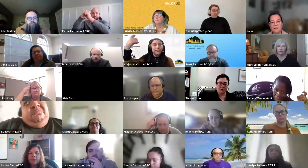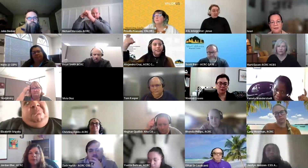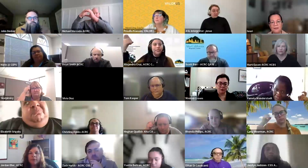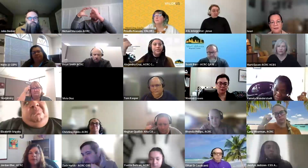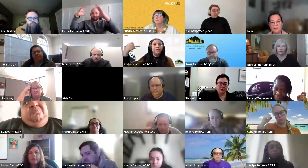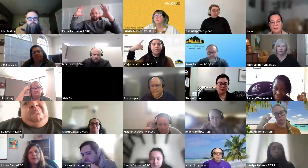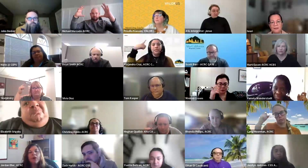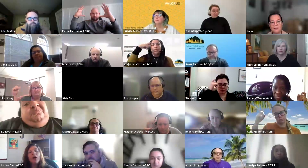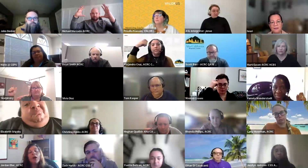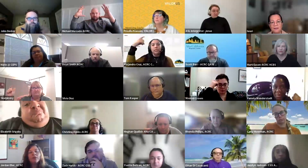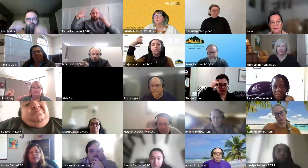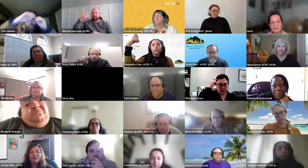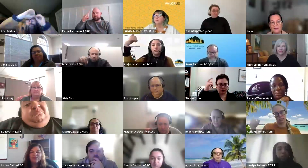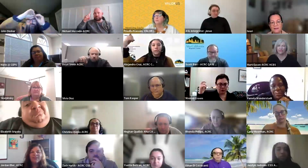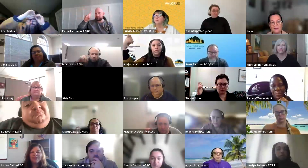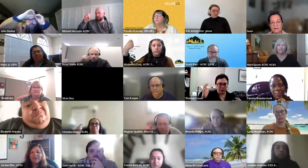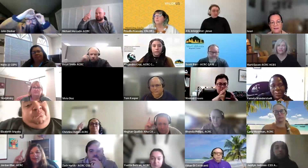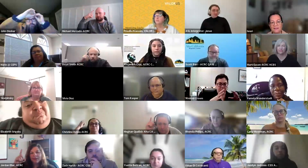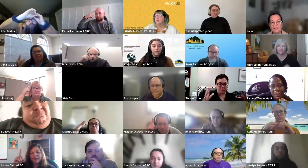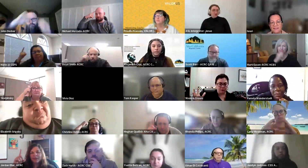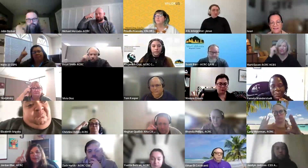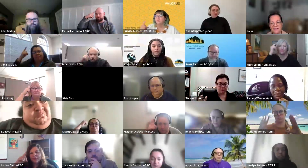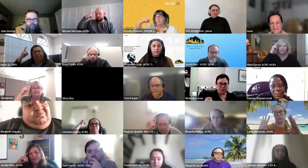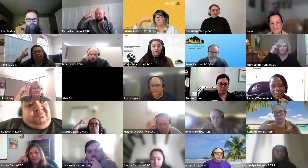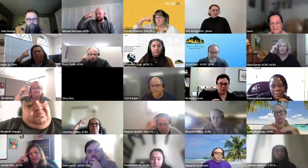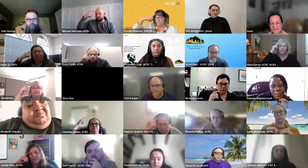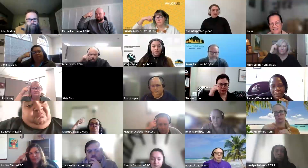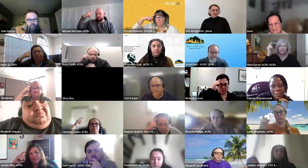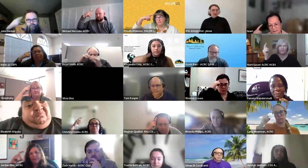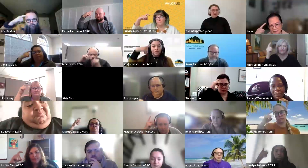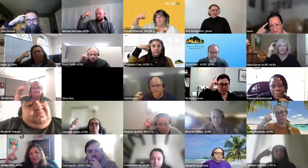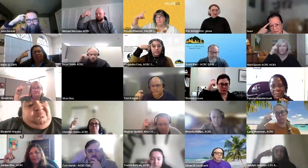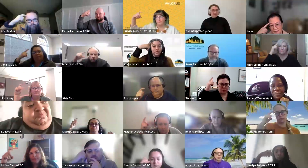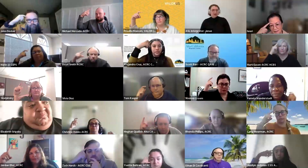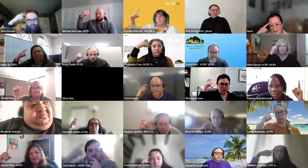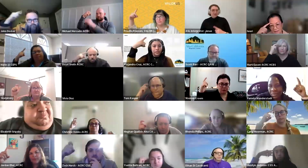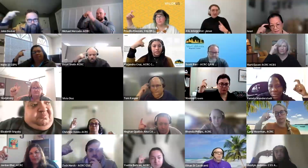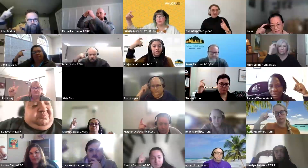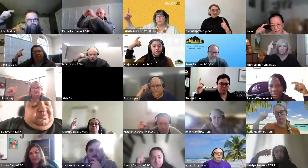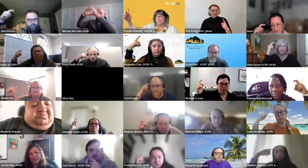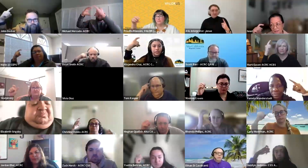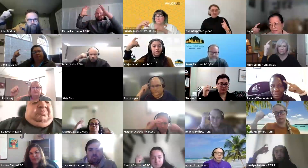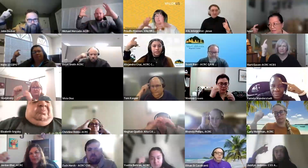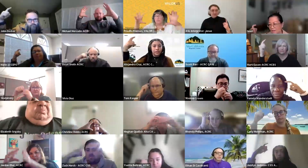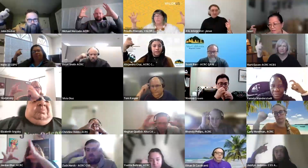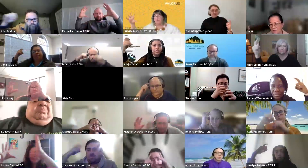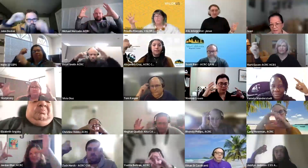Then we have dream. It's kind of a two-part. So you have your pointer finger coming off of your head,